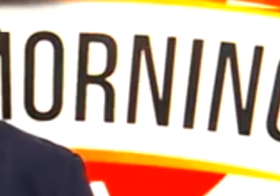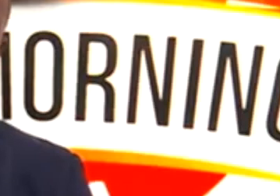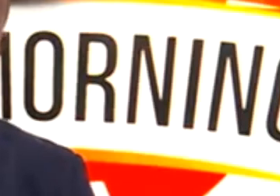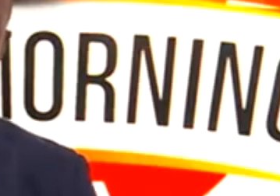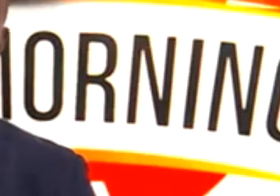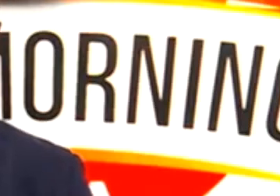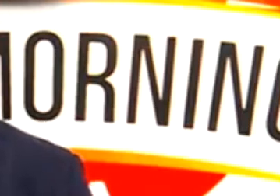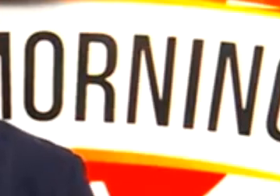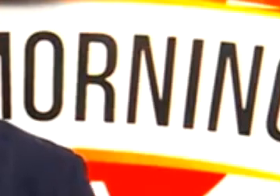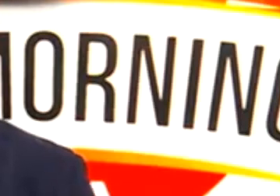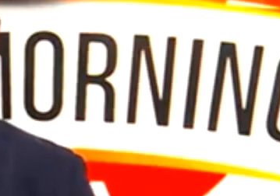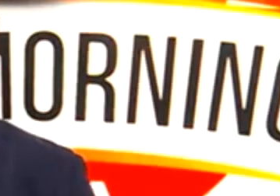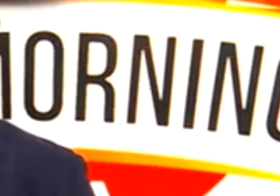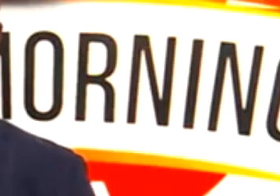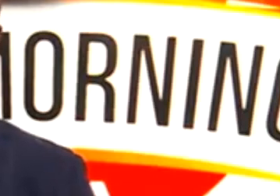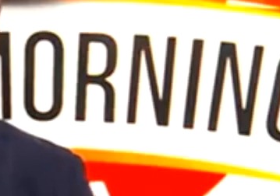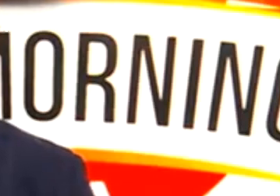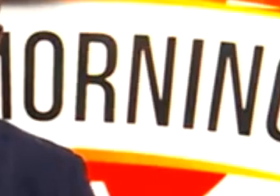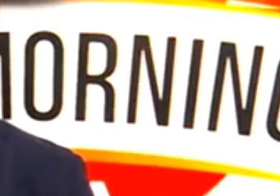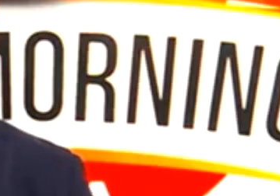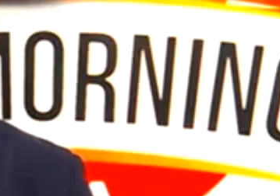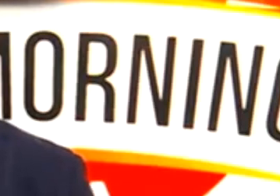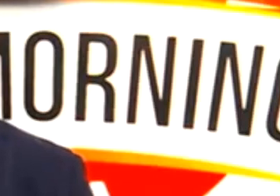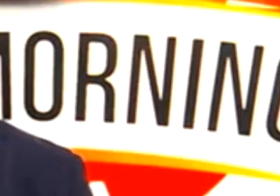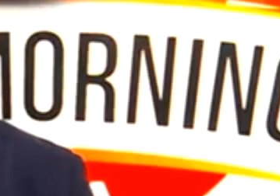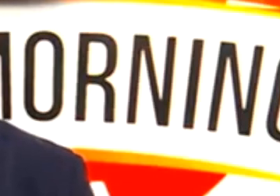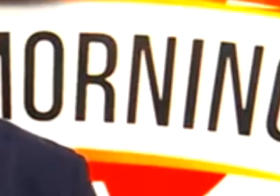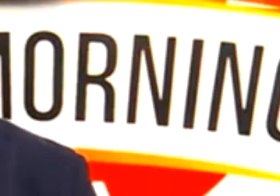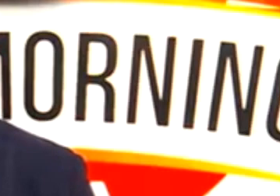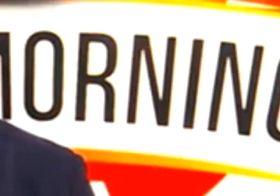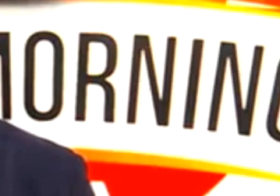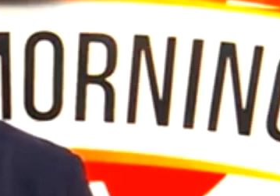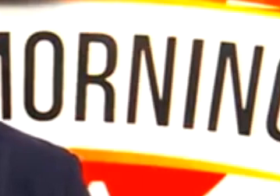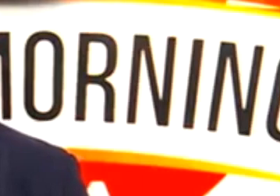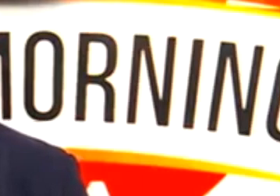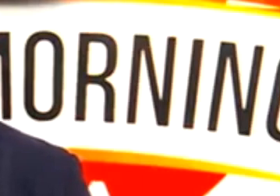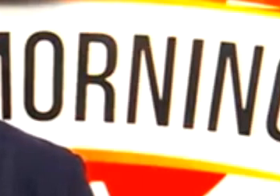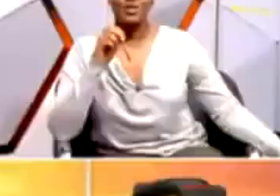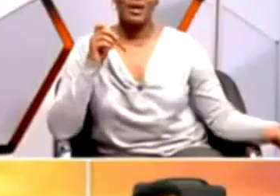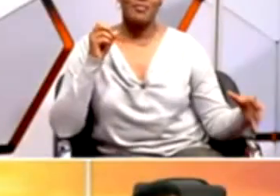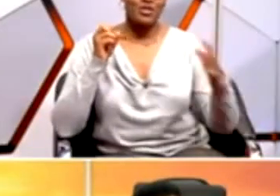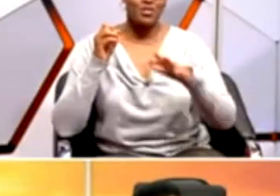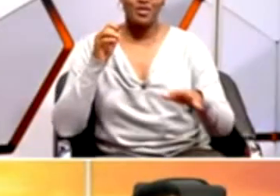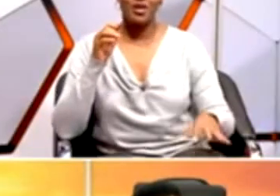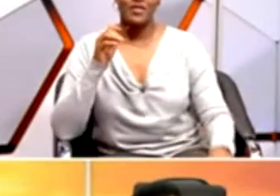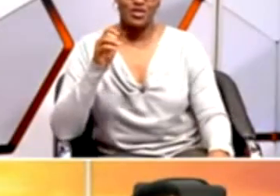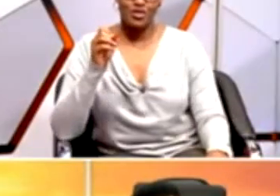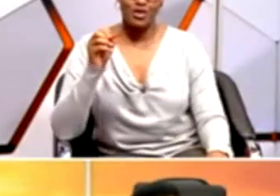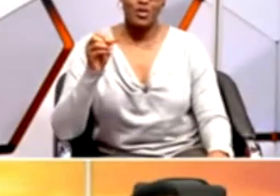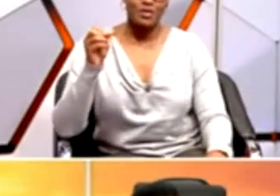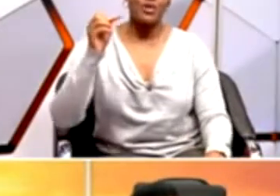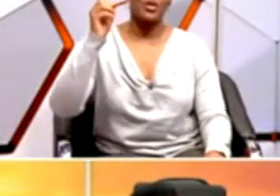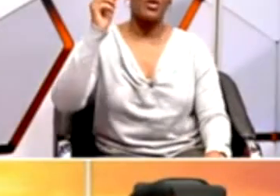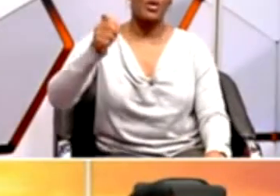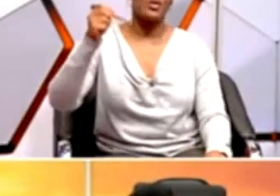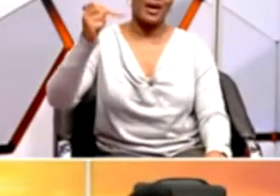If we do something for them, the answer maybe is three times more. All right. So we need now, to focus. On that particular note, Richard, you know, as we bring the conversation to a